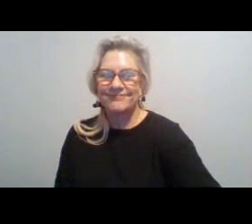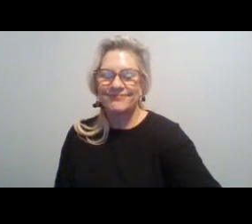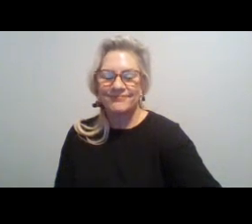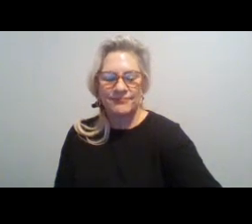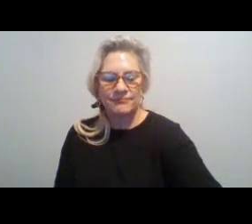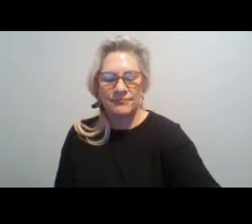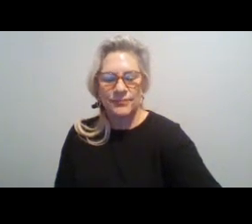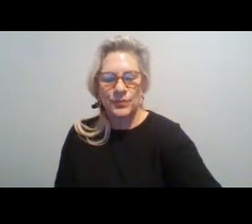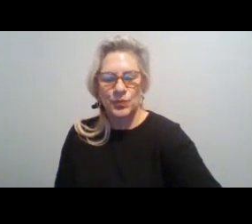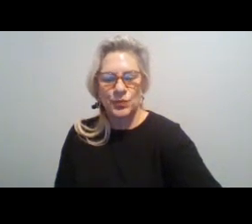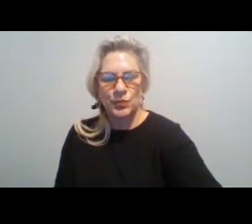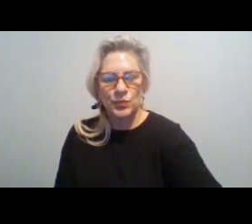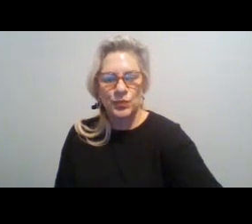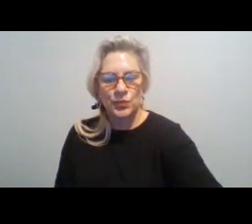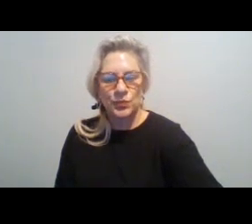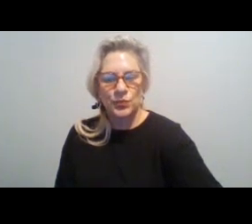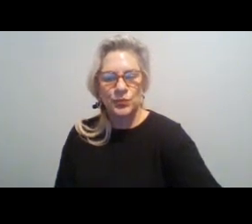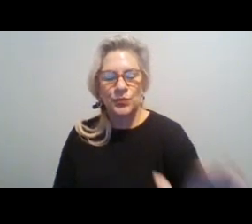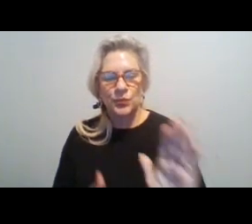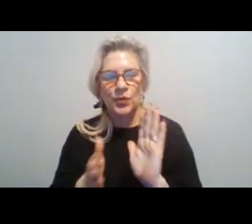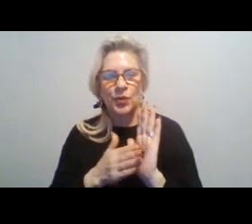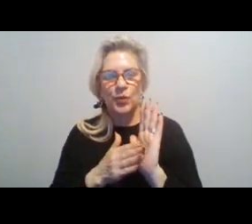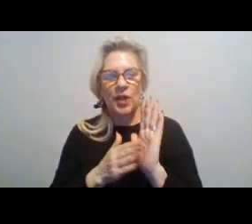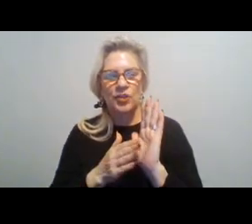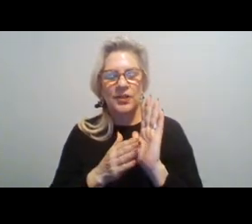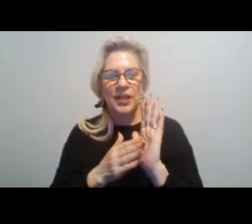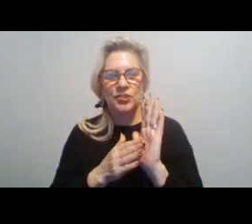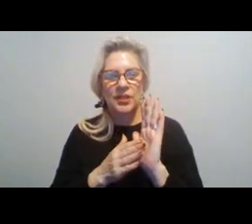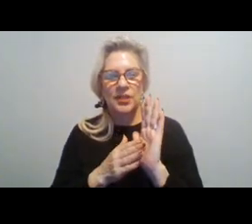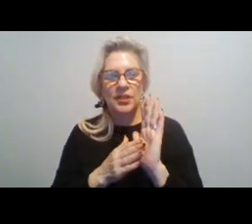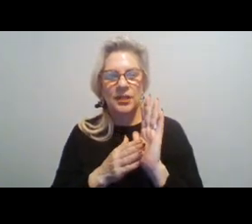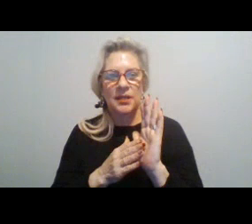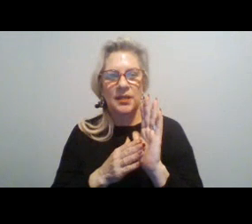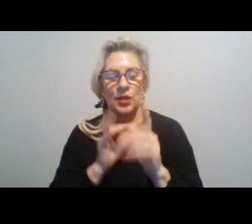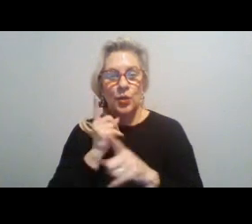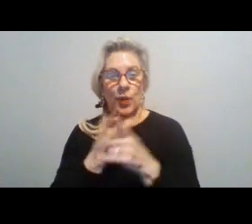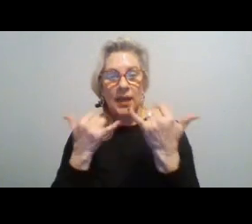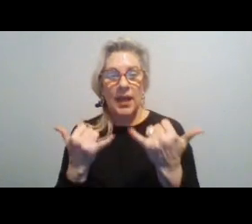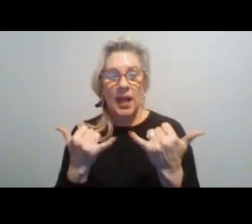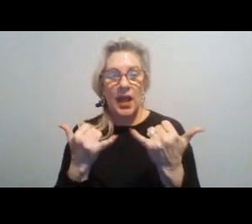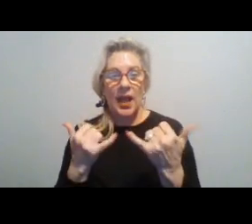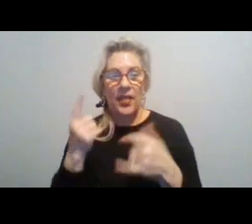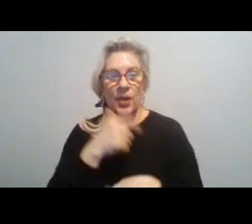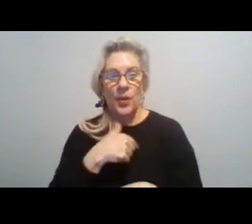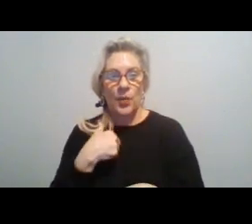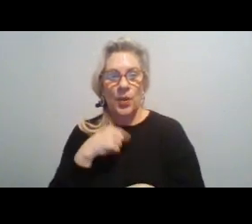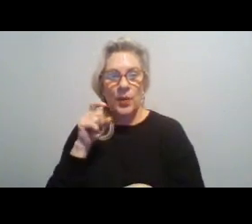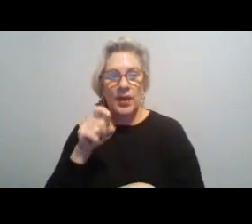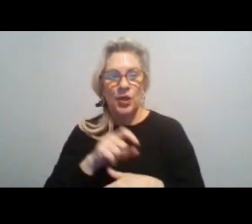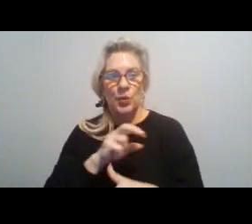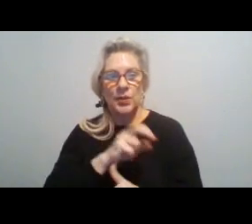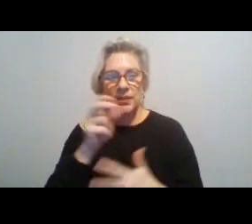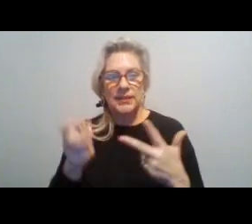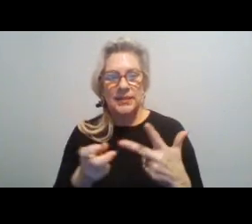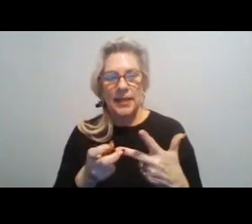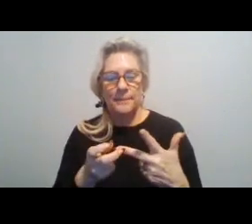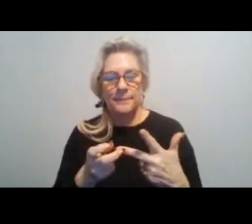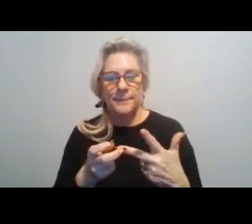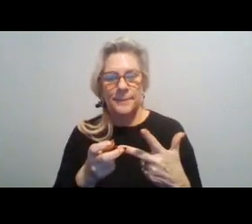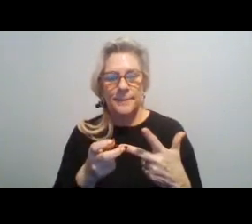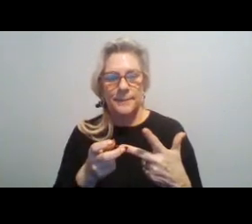Congratulations to all of you. I think at this time, we're going to need to skip over to 22?